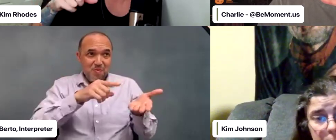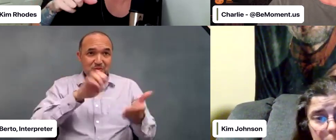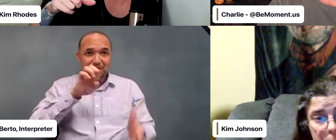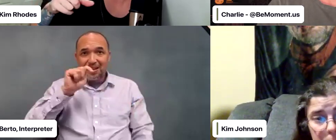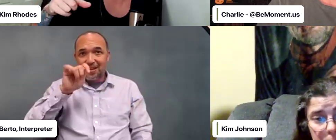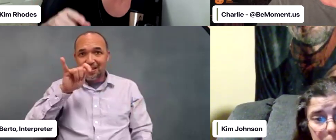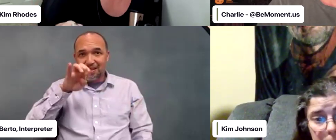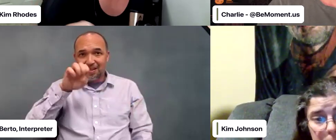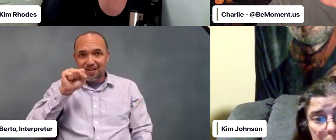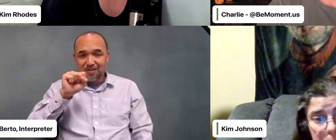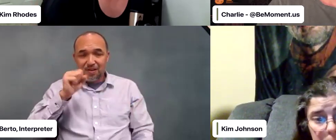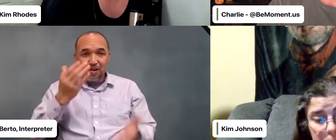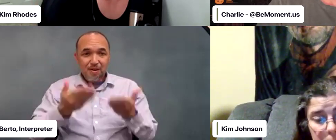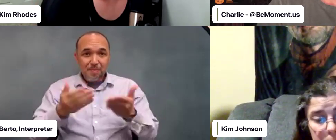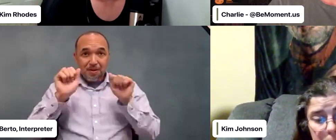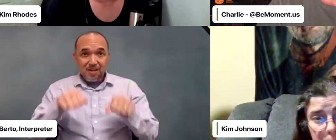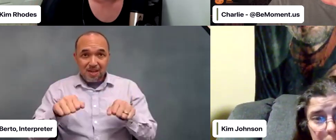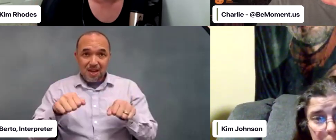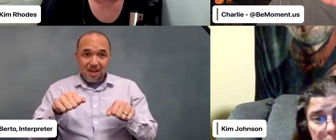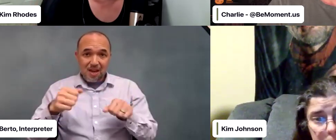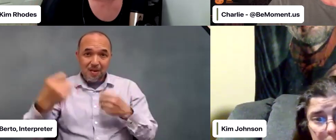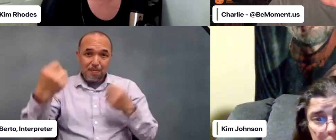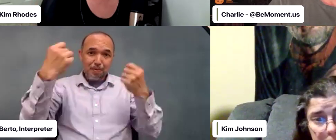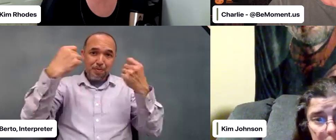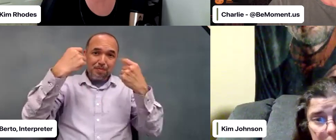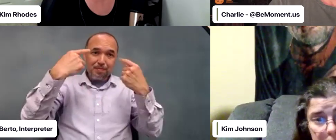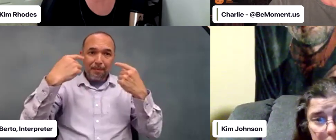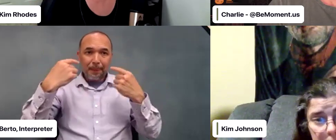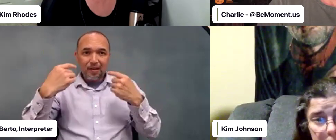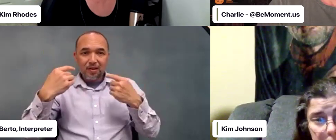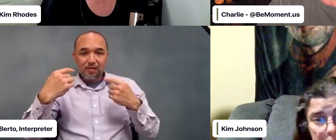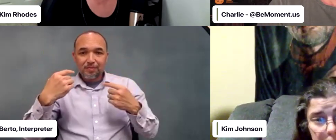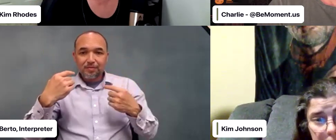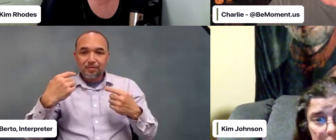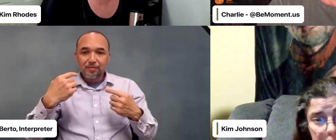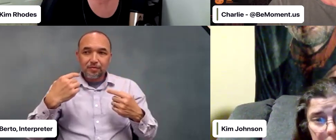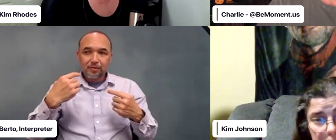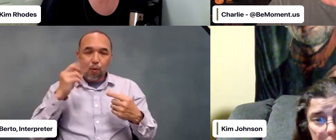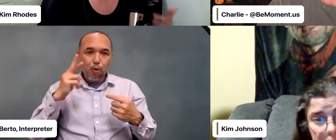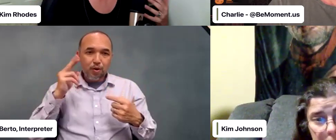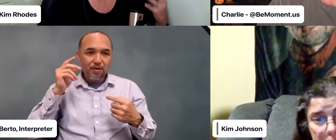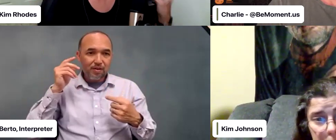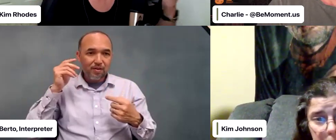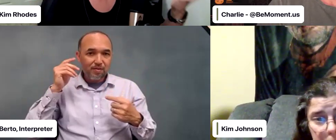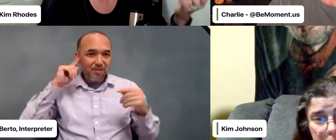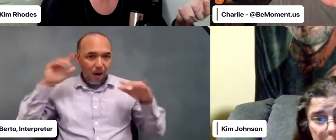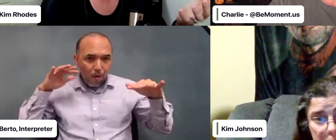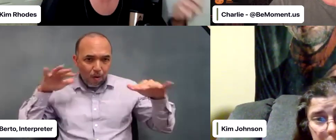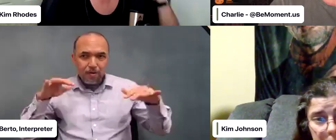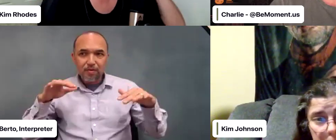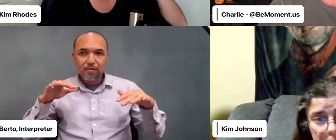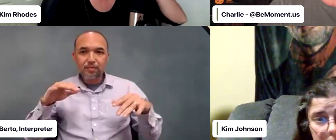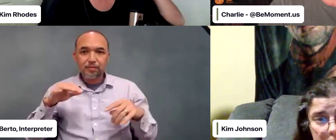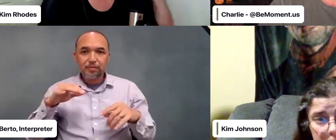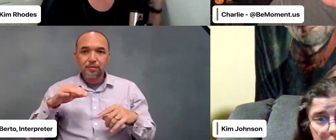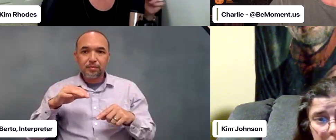visual vibrations, or like, see, Michelle says, I've heard a mimic. So, like, a mimic that just feeds